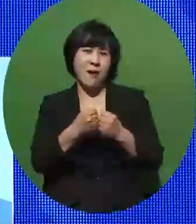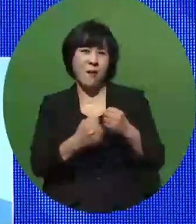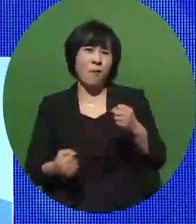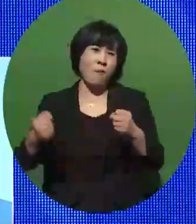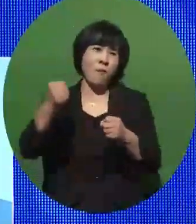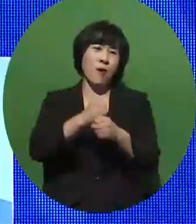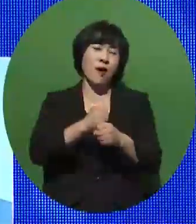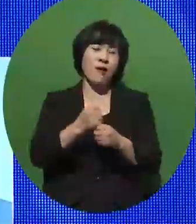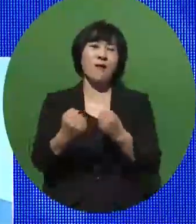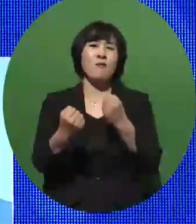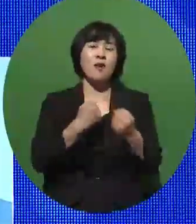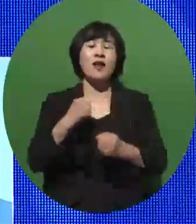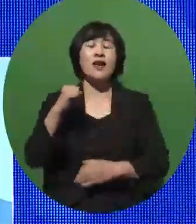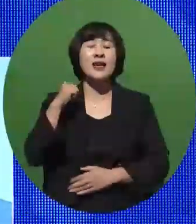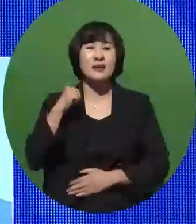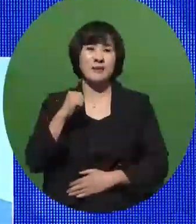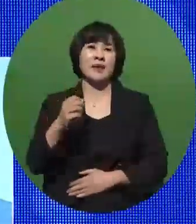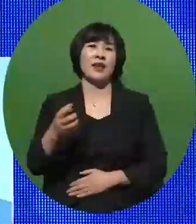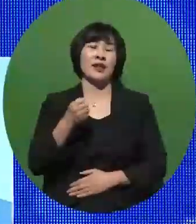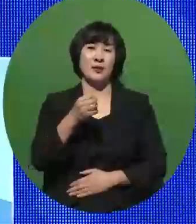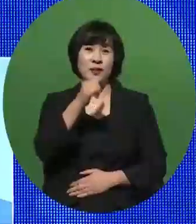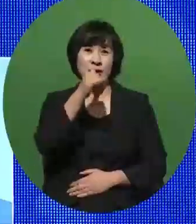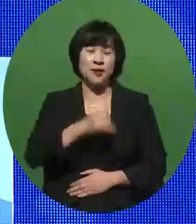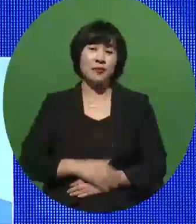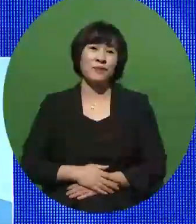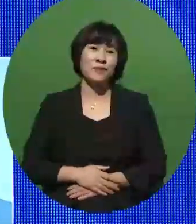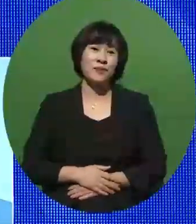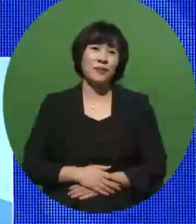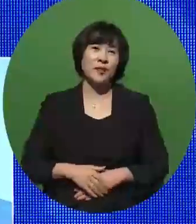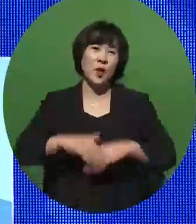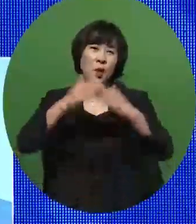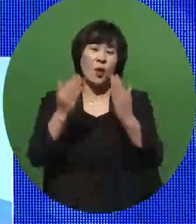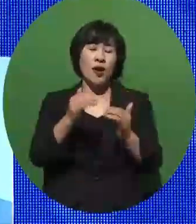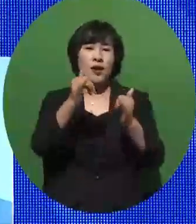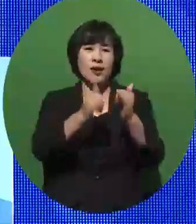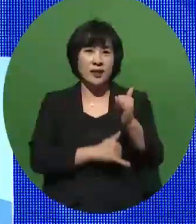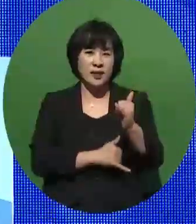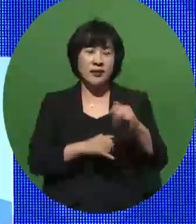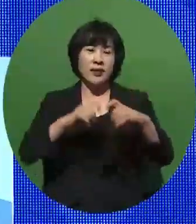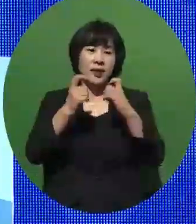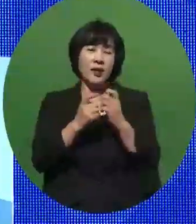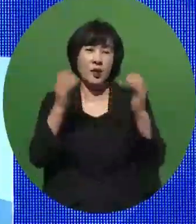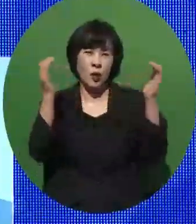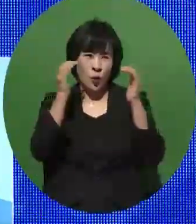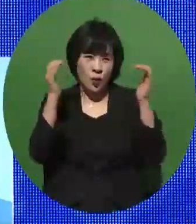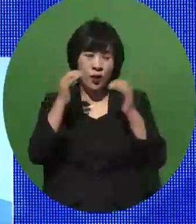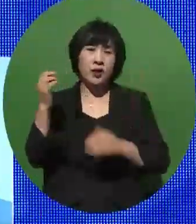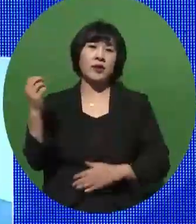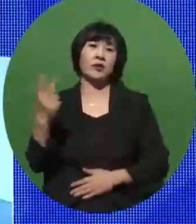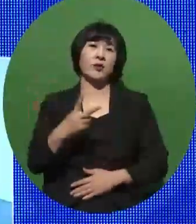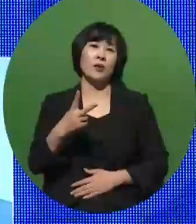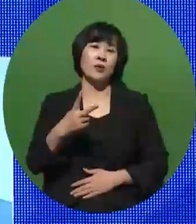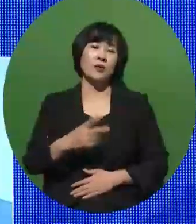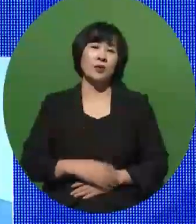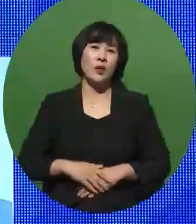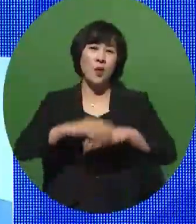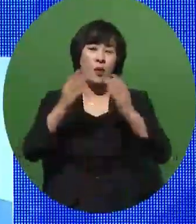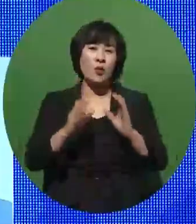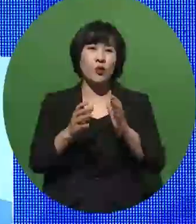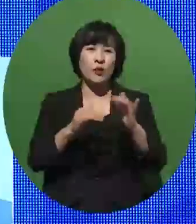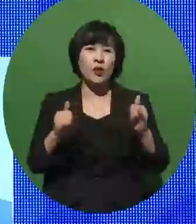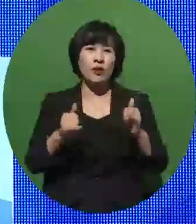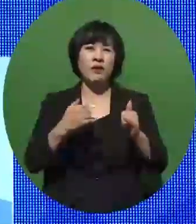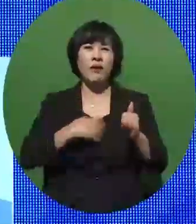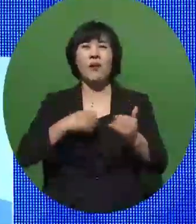to overcome national difficulties. This was passed on to President Kim Dae-jung. This is how